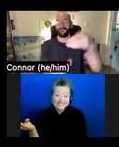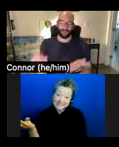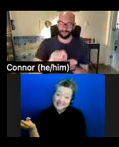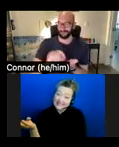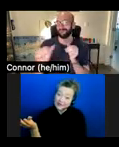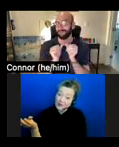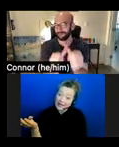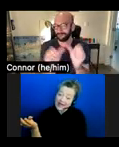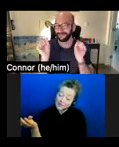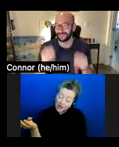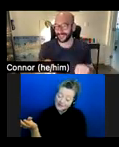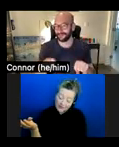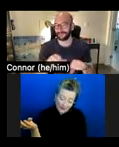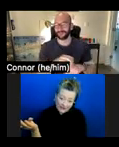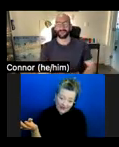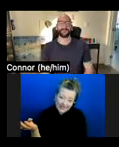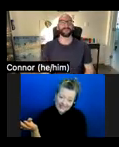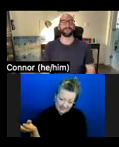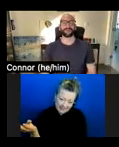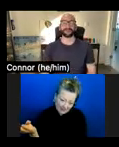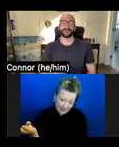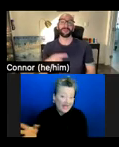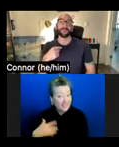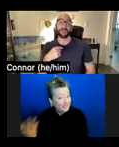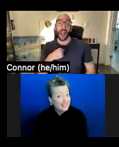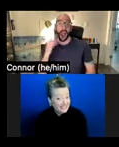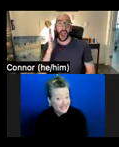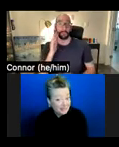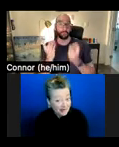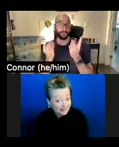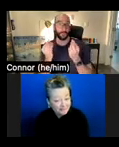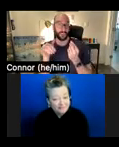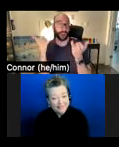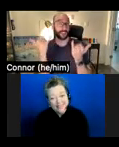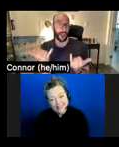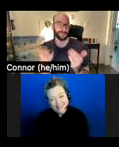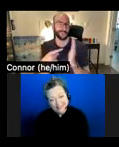can see that the little robot had brought it for you and saved it for you. And then you can continue from there.